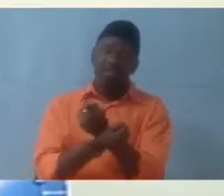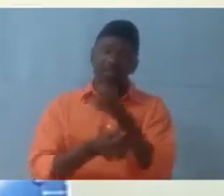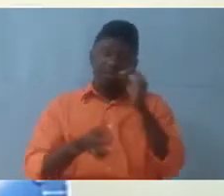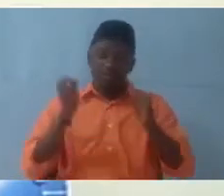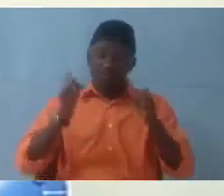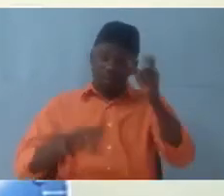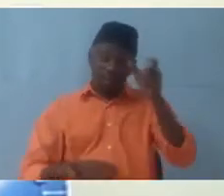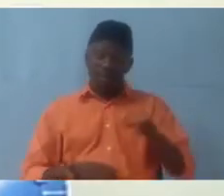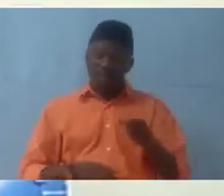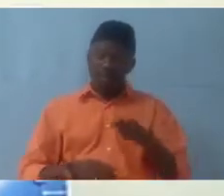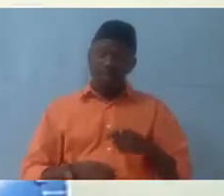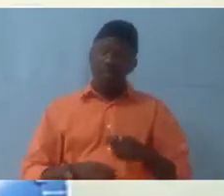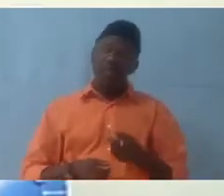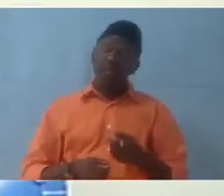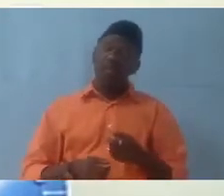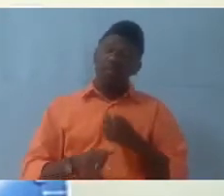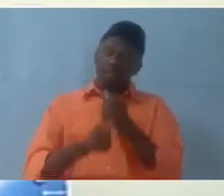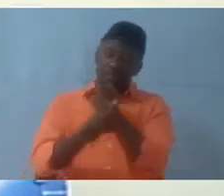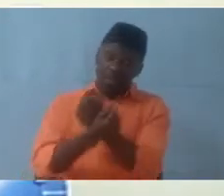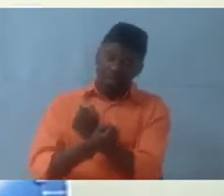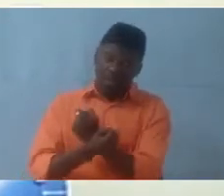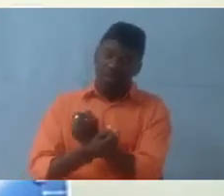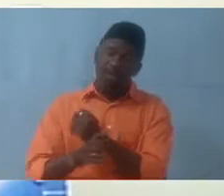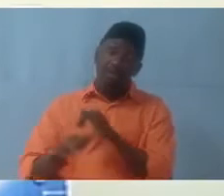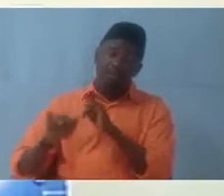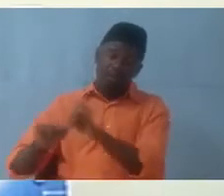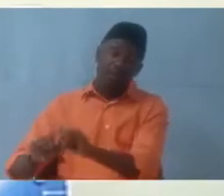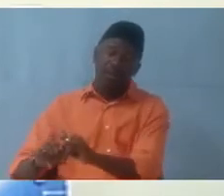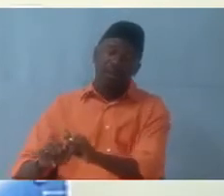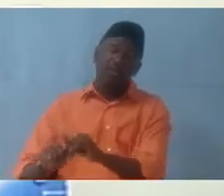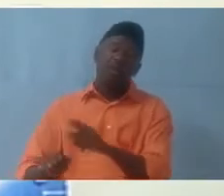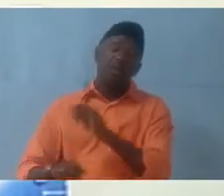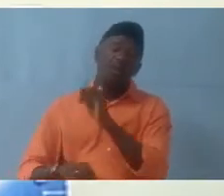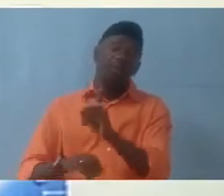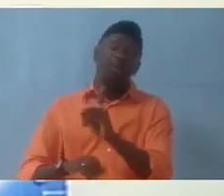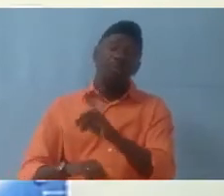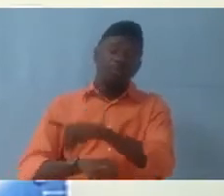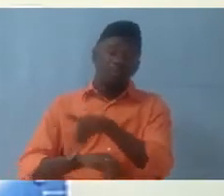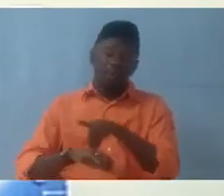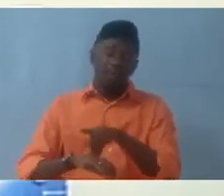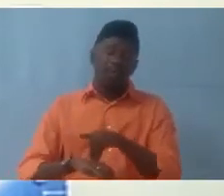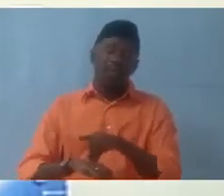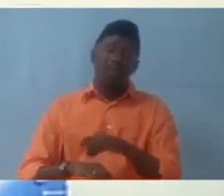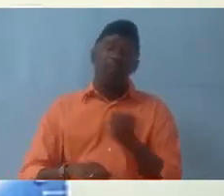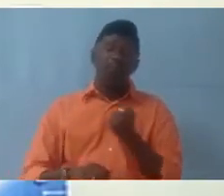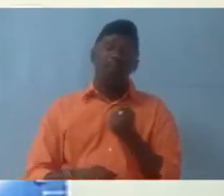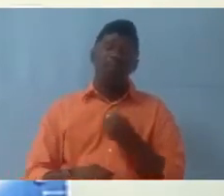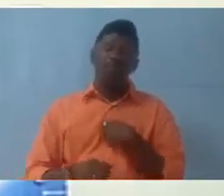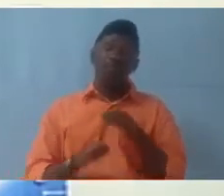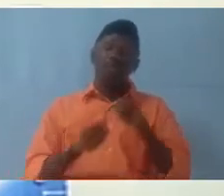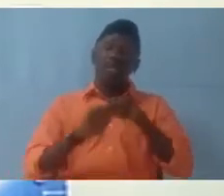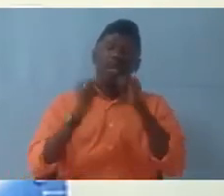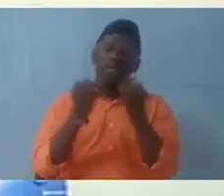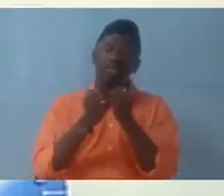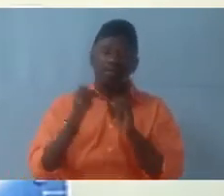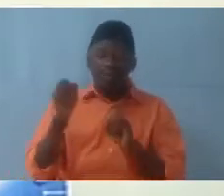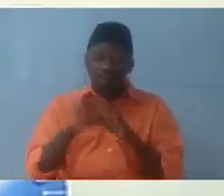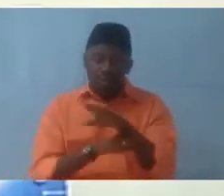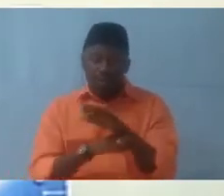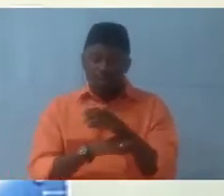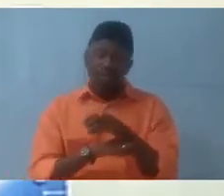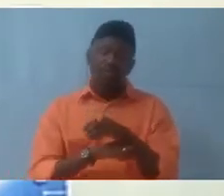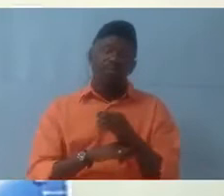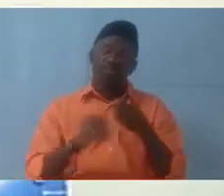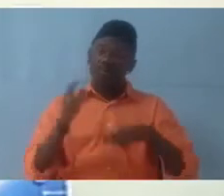detained, tek leen ben place possibly based on executive interference, muna sa tek ko rek ci dogal bo xamne mu ngi joge ko ci